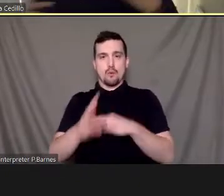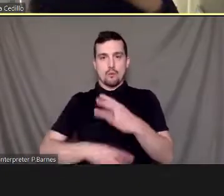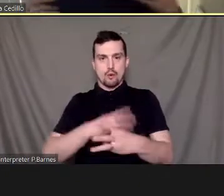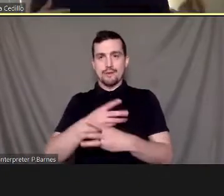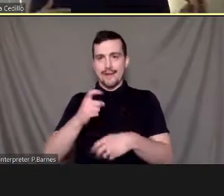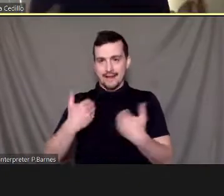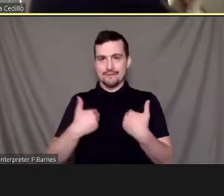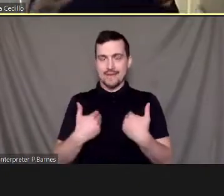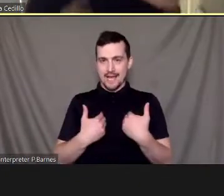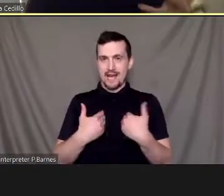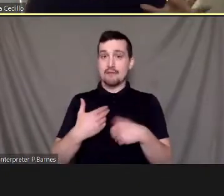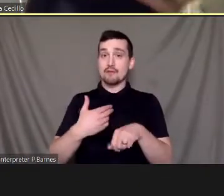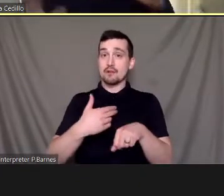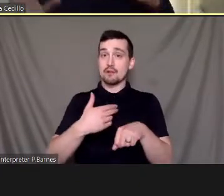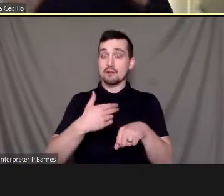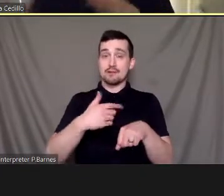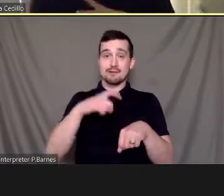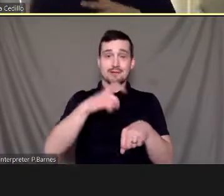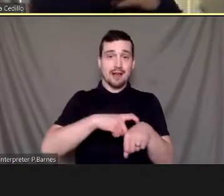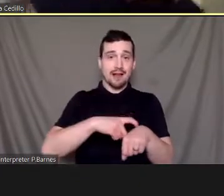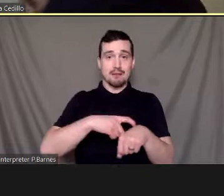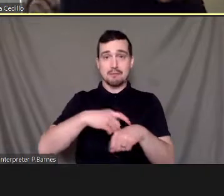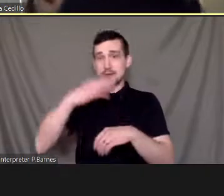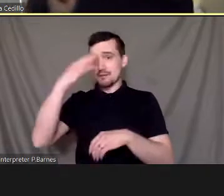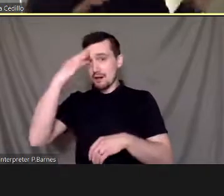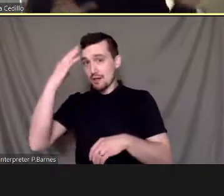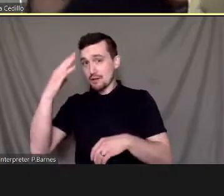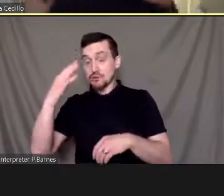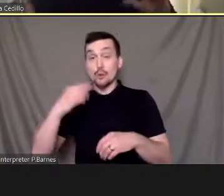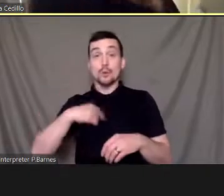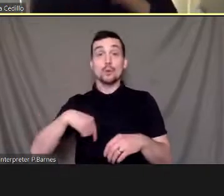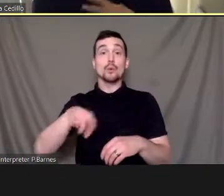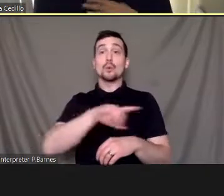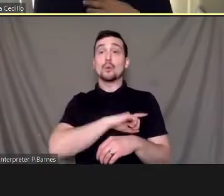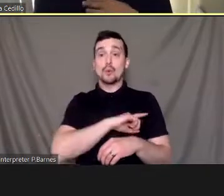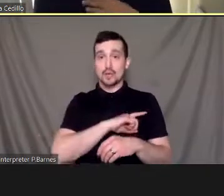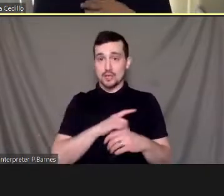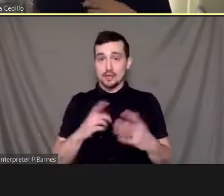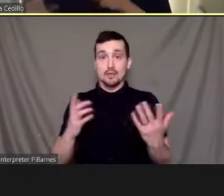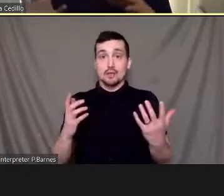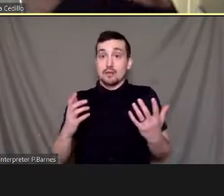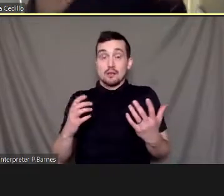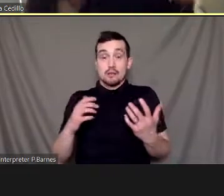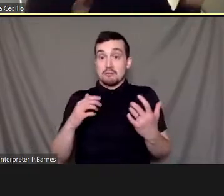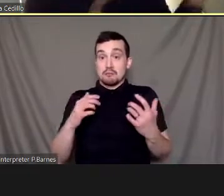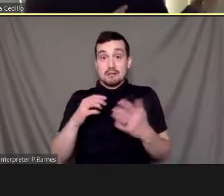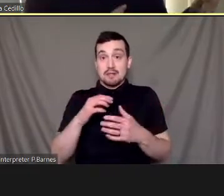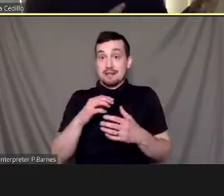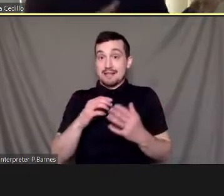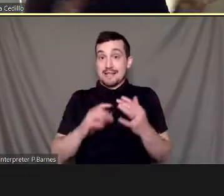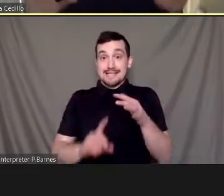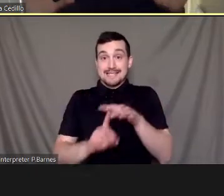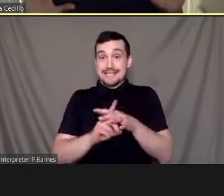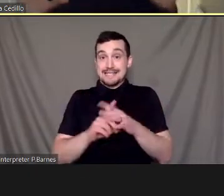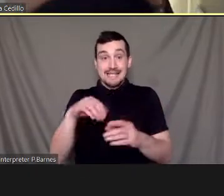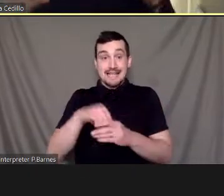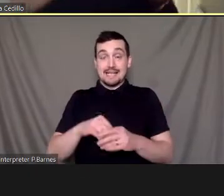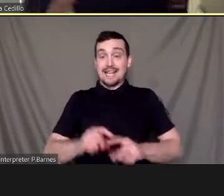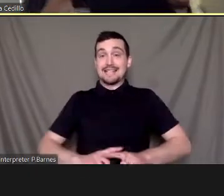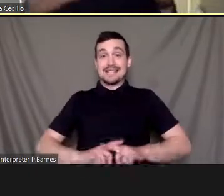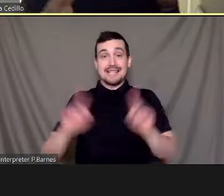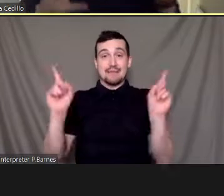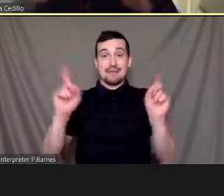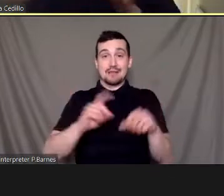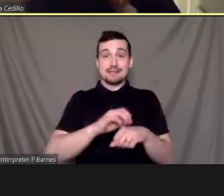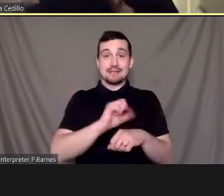exist, those of us with different histories exist within a different space-time than other people. So when